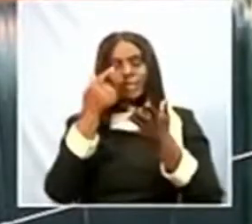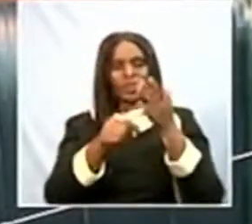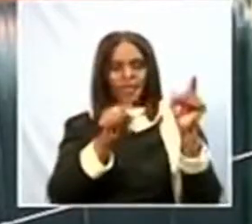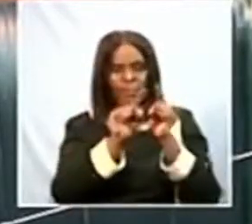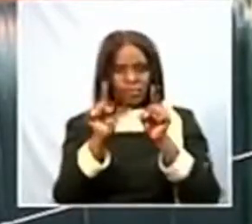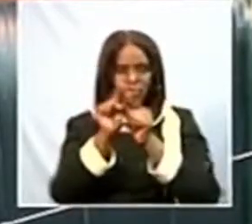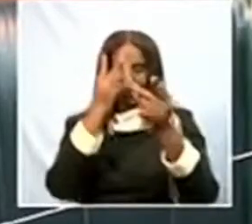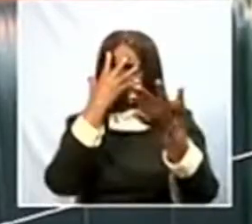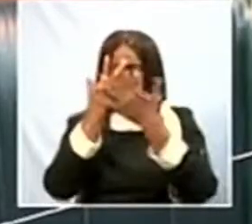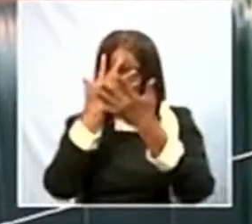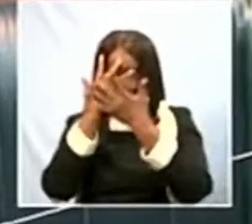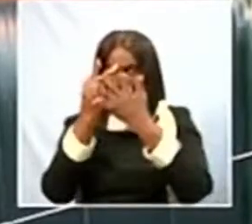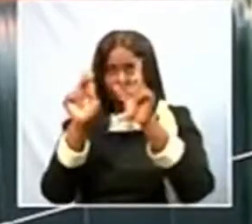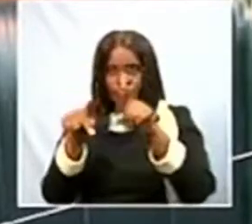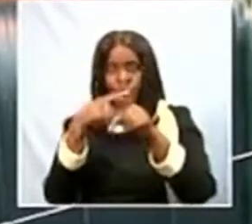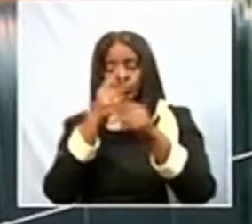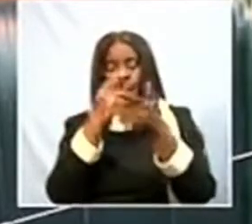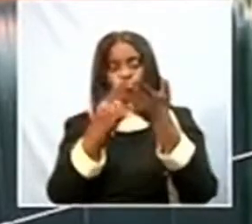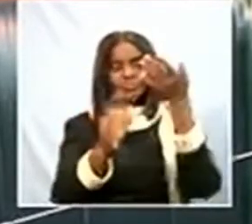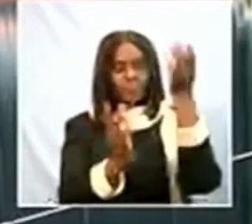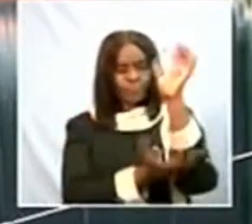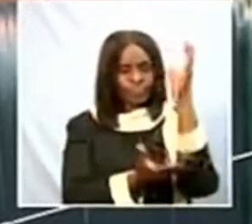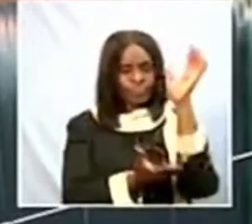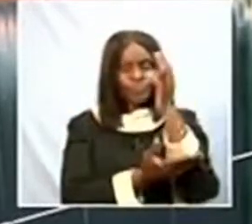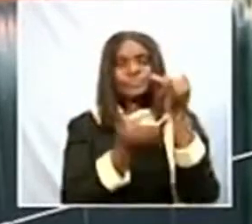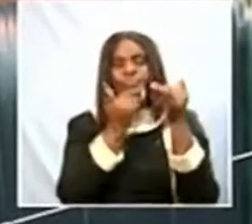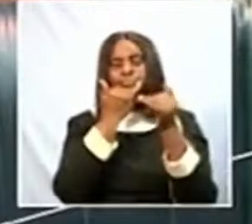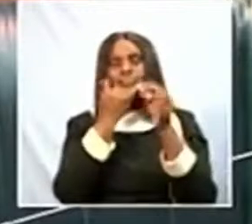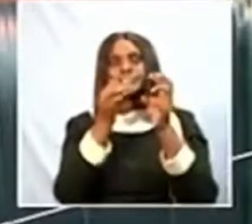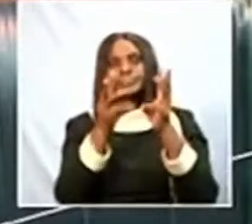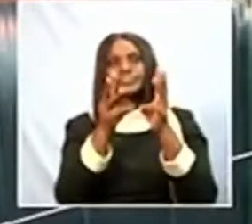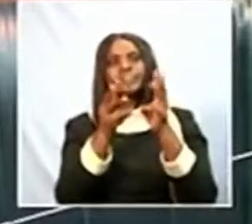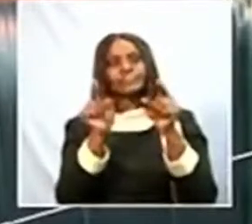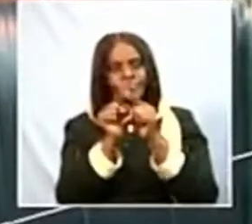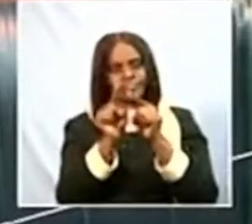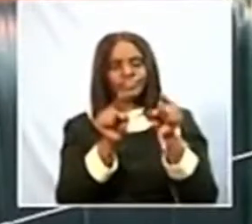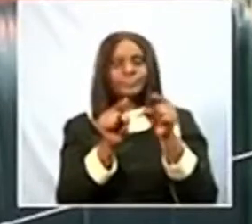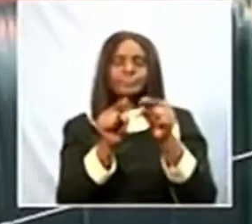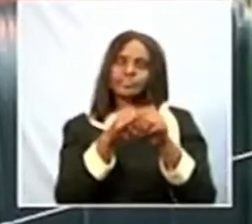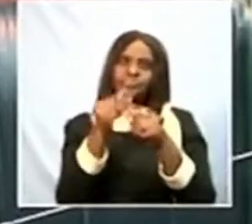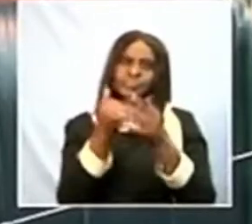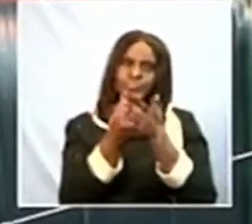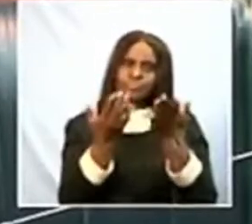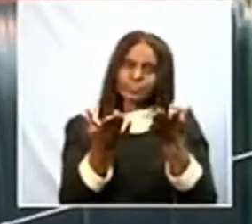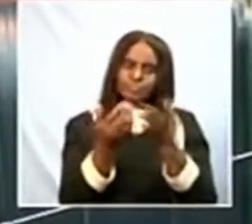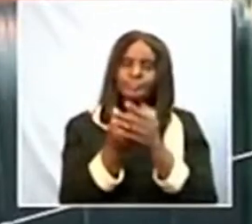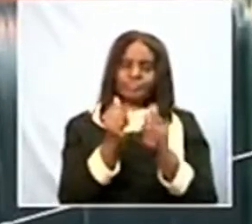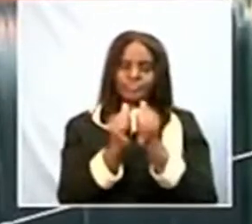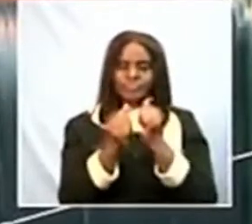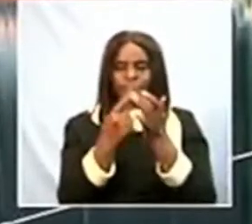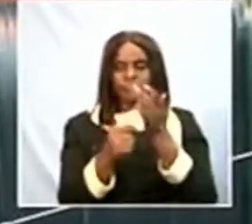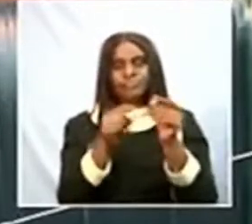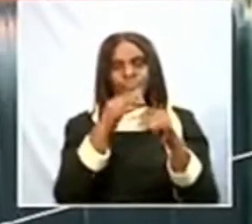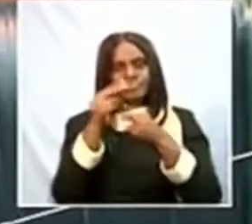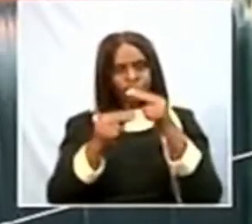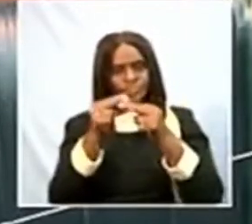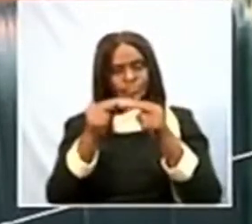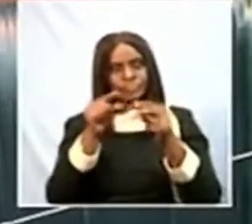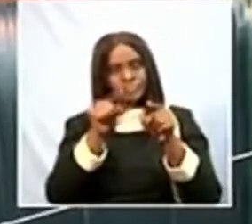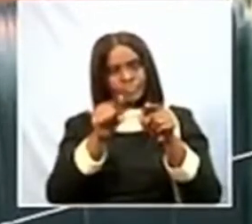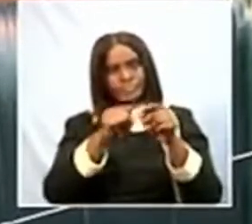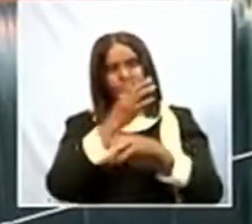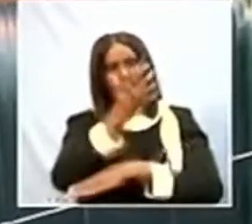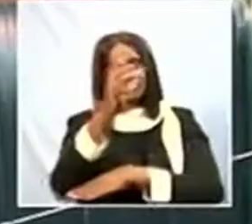arrest each and every person that cut down trees illegally by not reforestating, which I simply means the replacing of